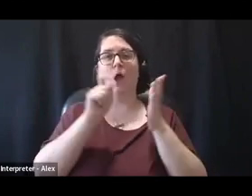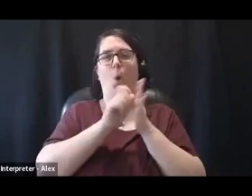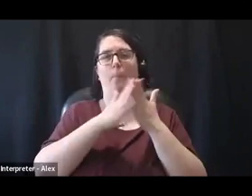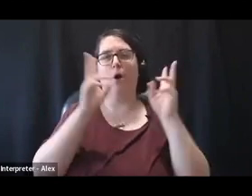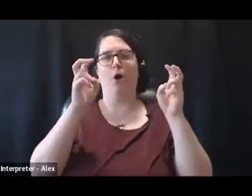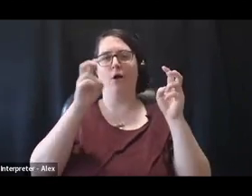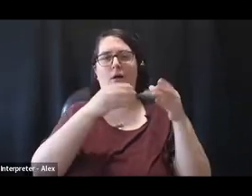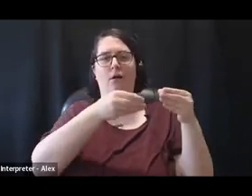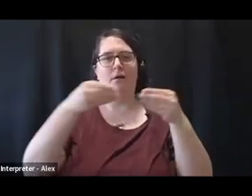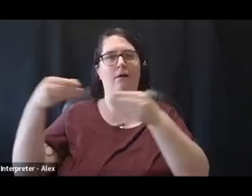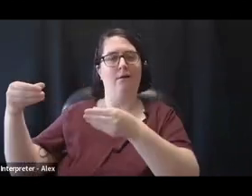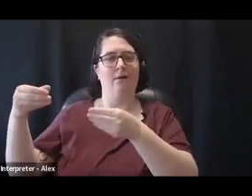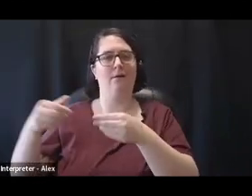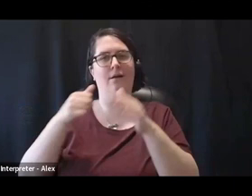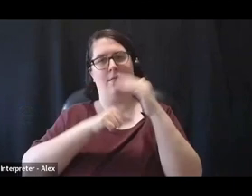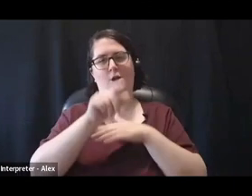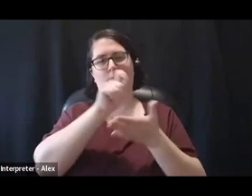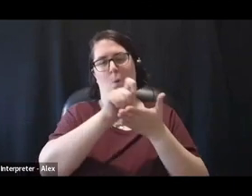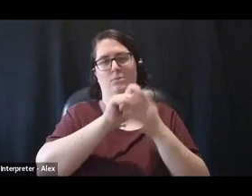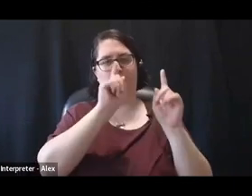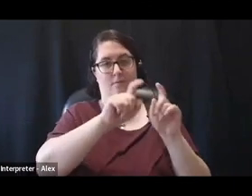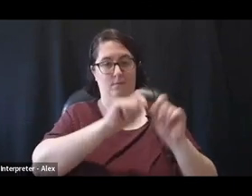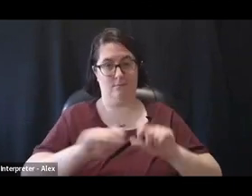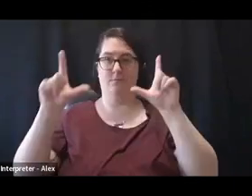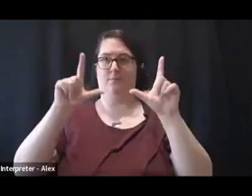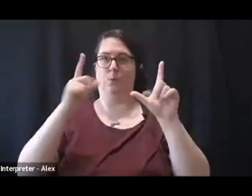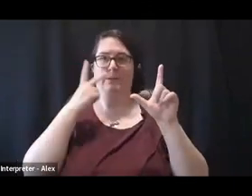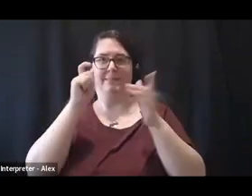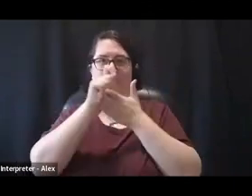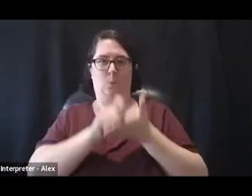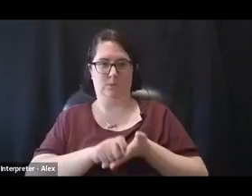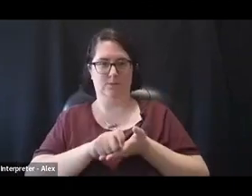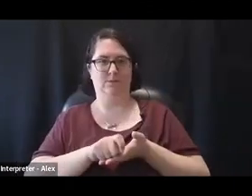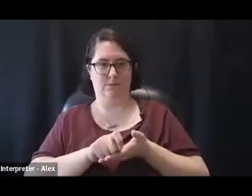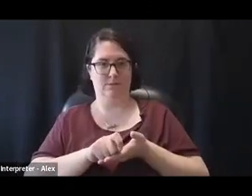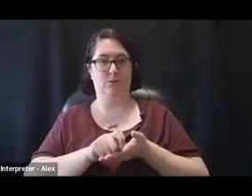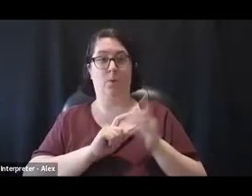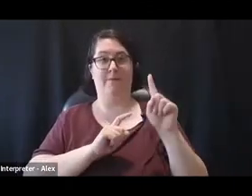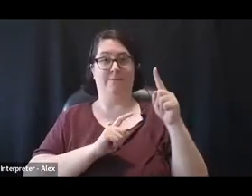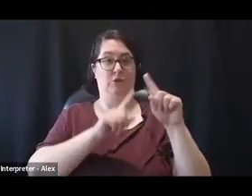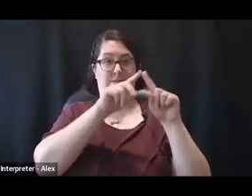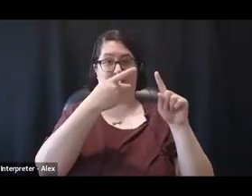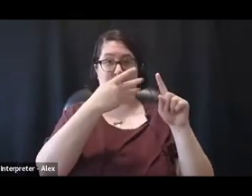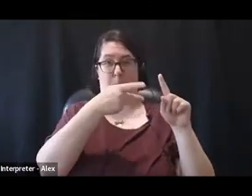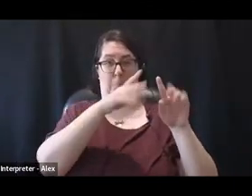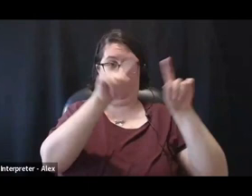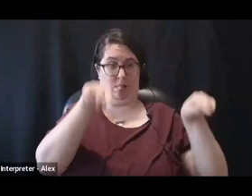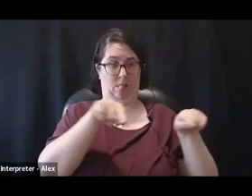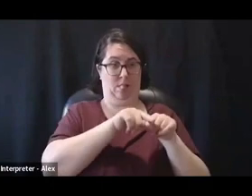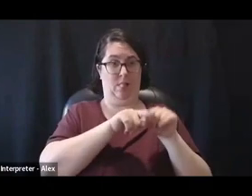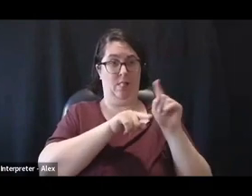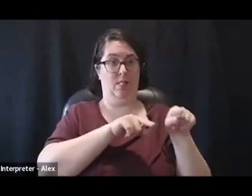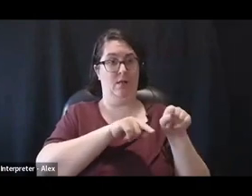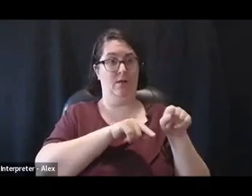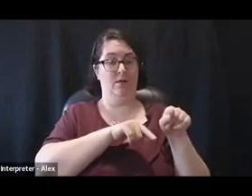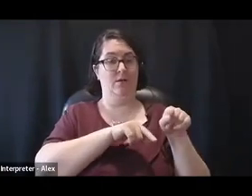carnets, which contains our notes. For example, you can read InterConnect Web, which is a gathering of resources of all kind.